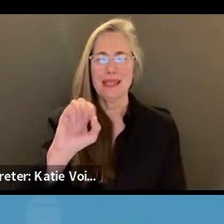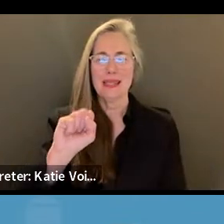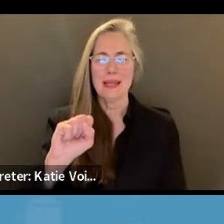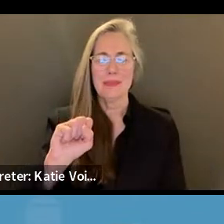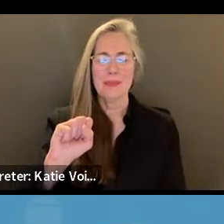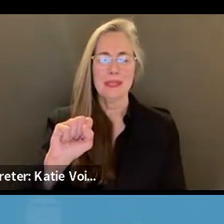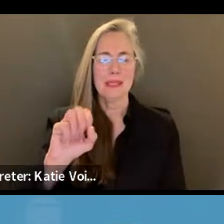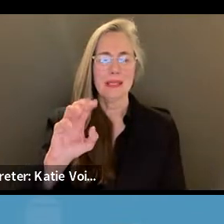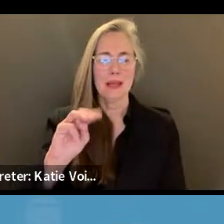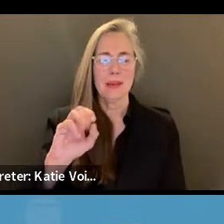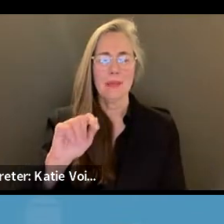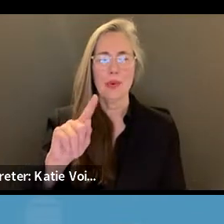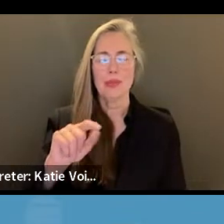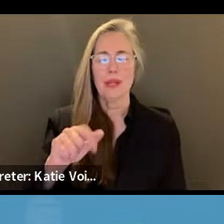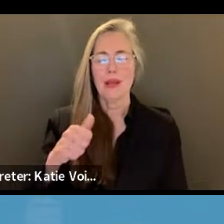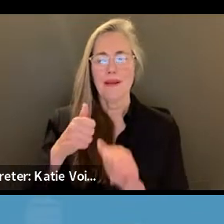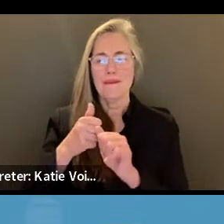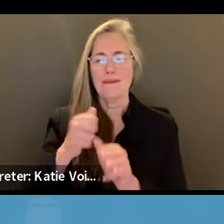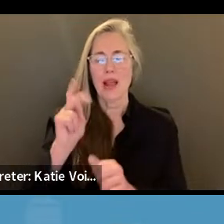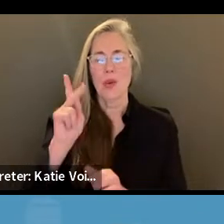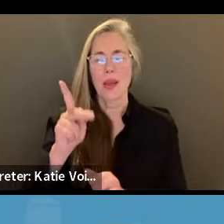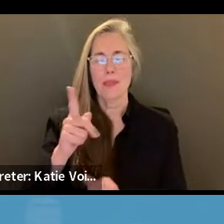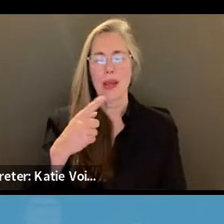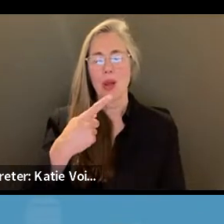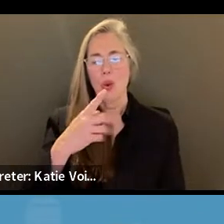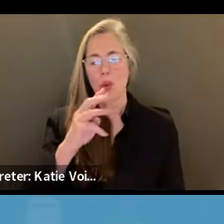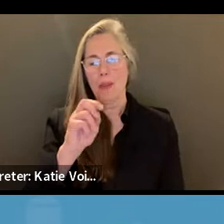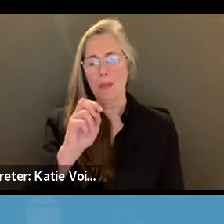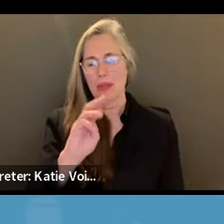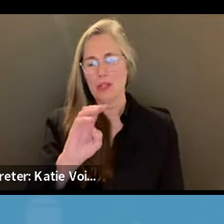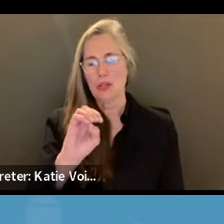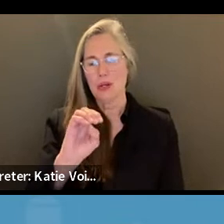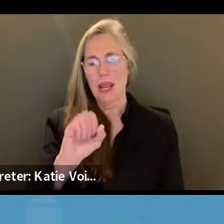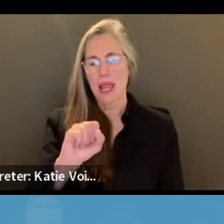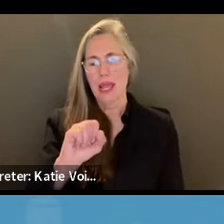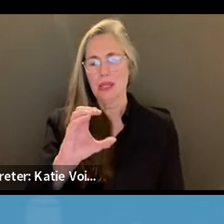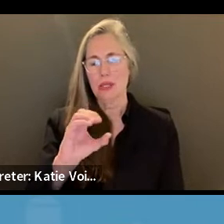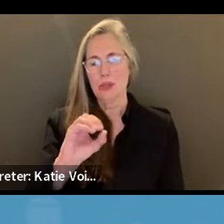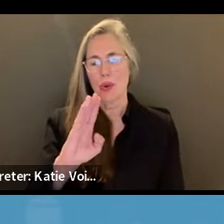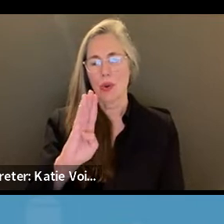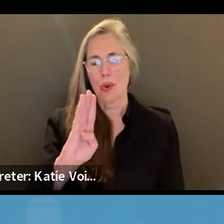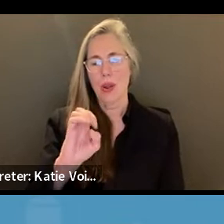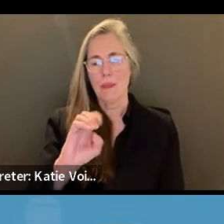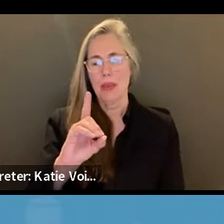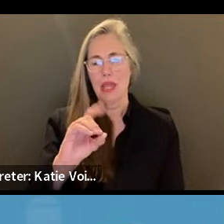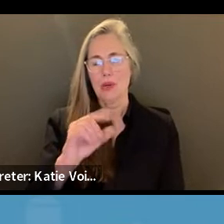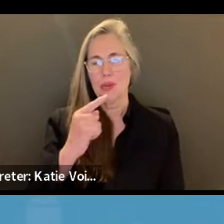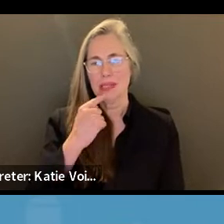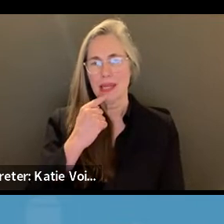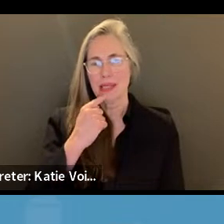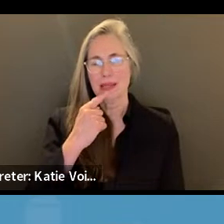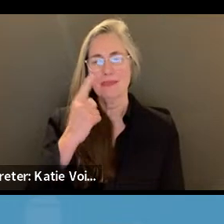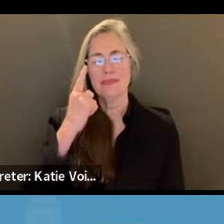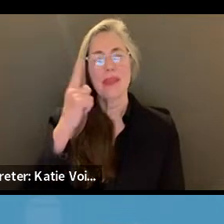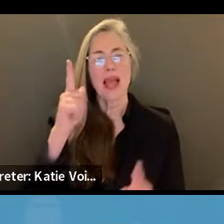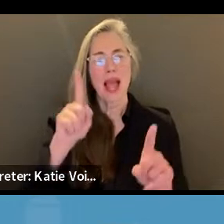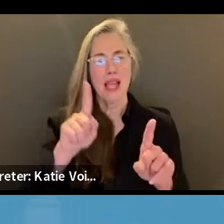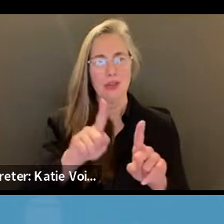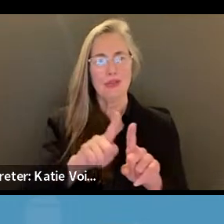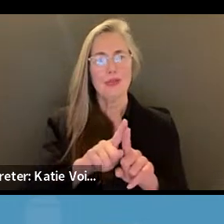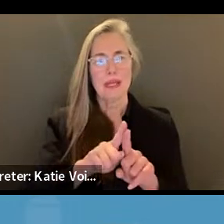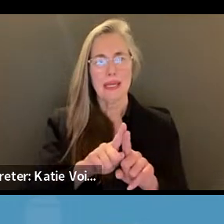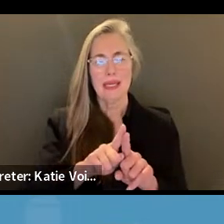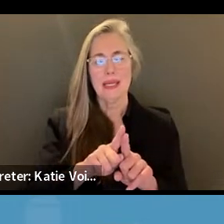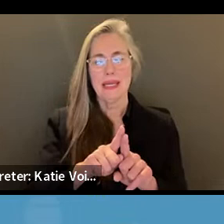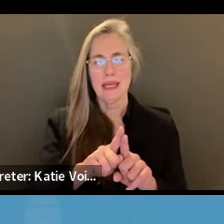follow up with what Mr. Escobedo was saying. First of all, I agree,